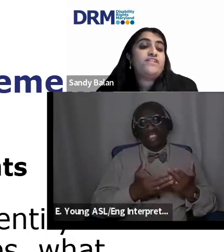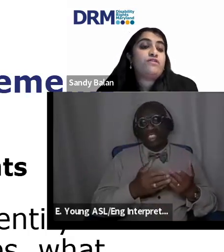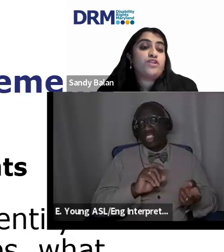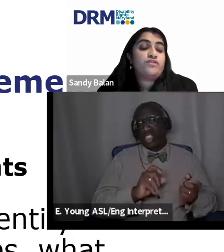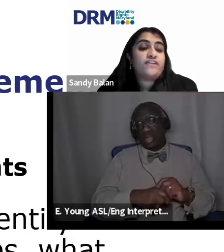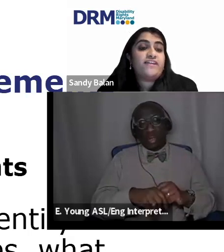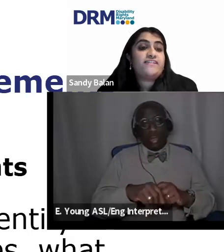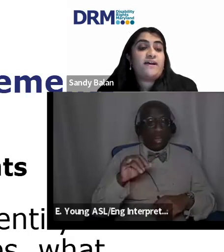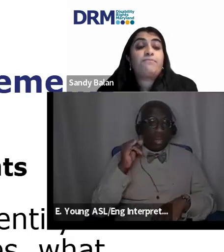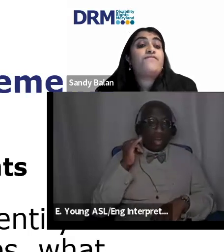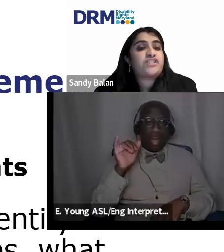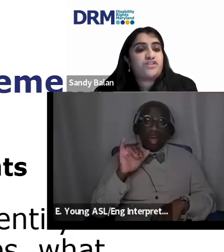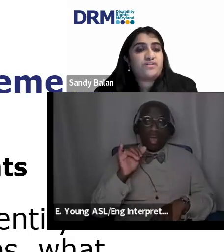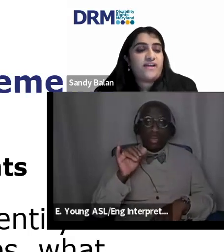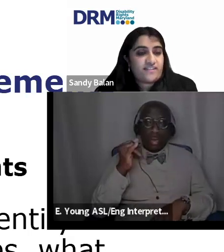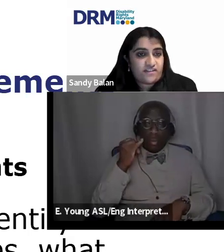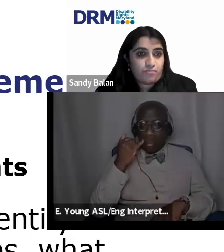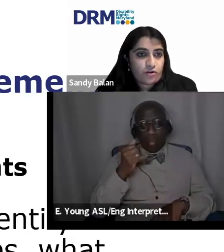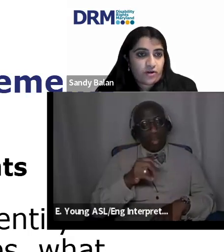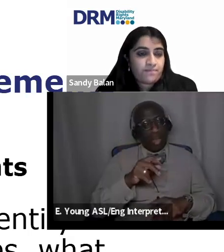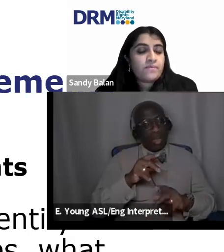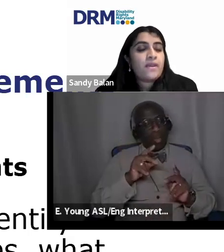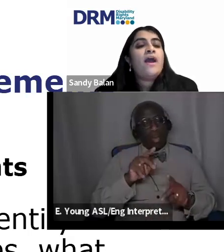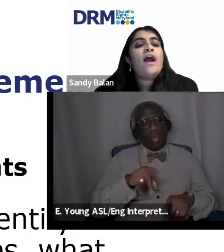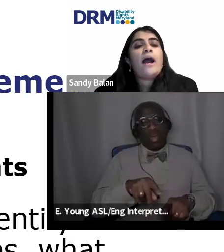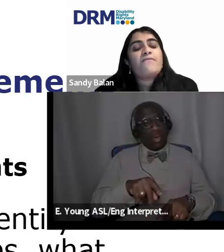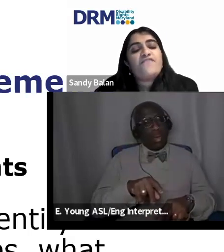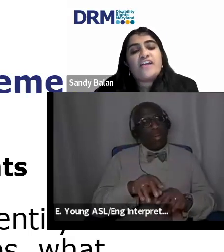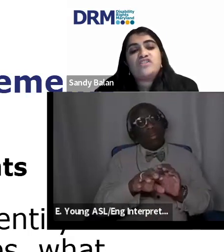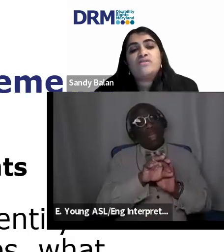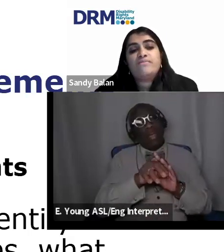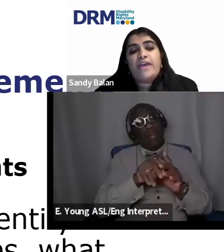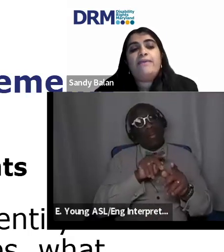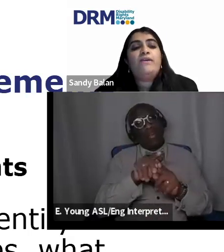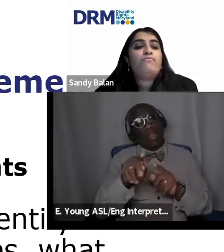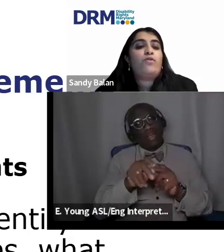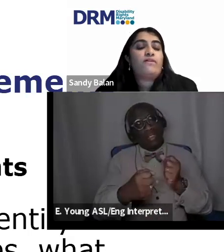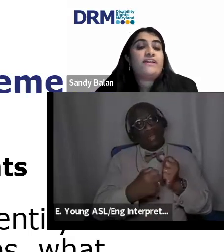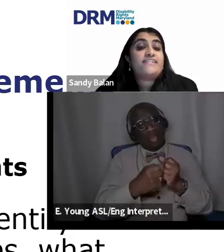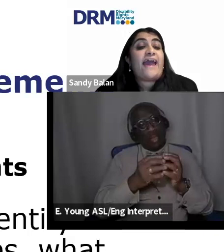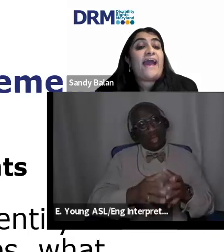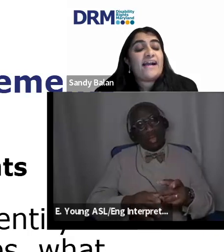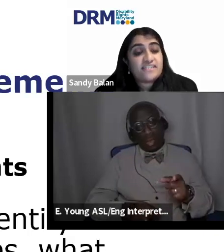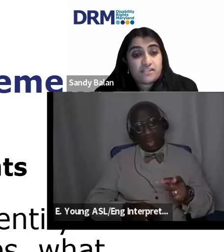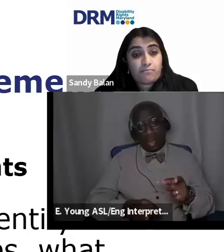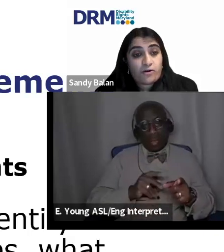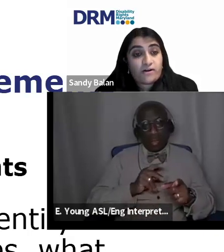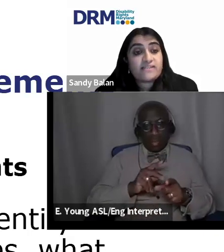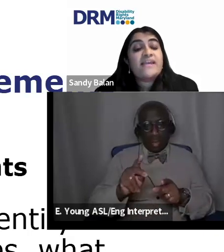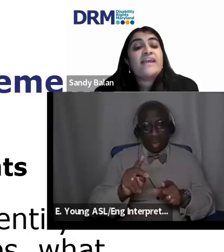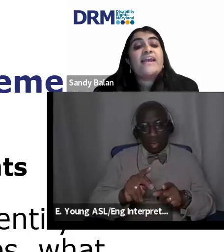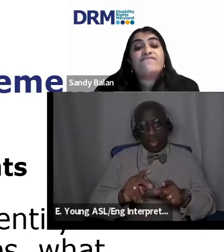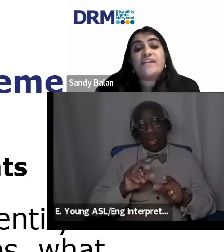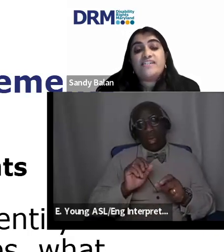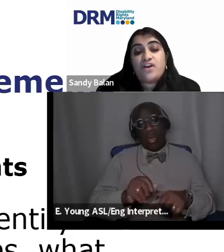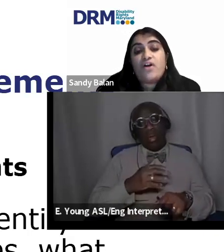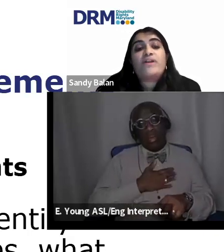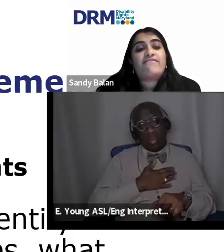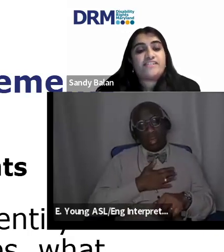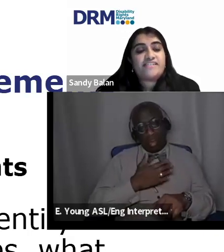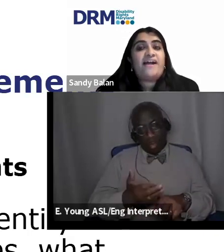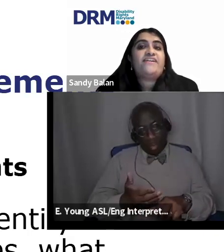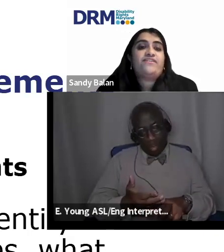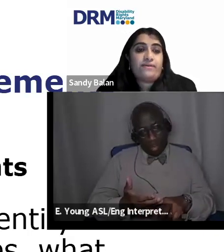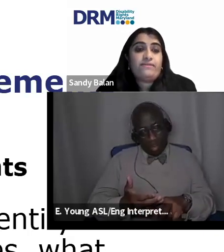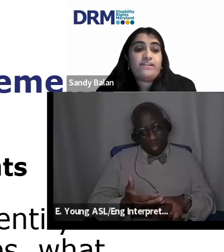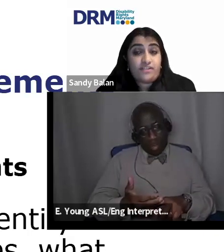an individual chooses a professional as a supporter, a professional may be more willing to act as supporters if they